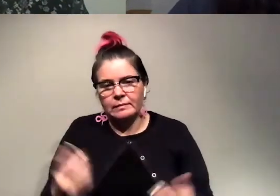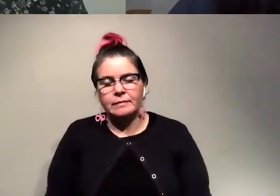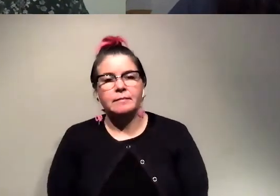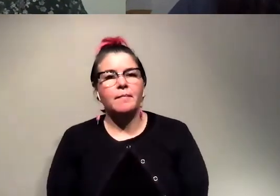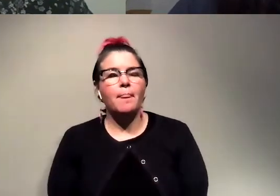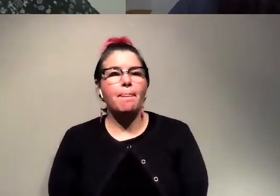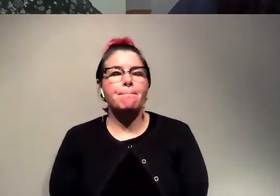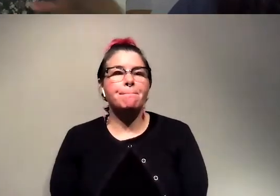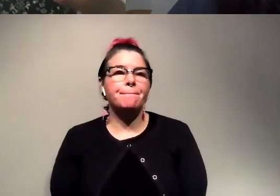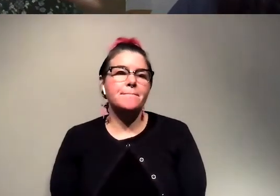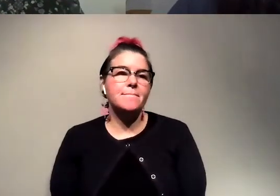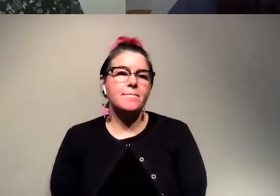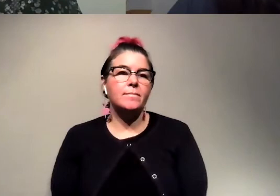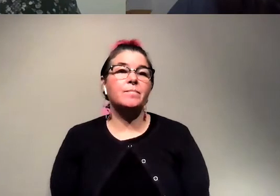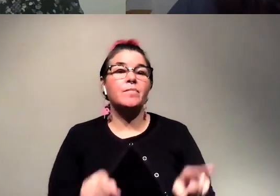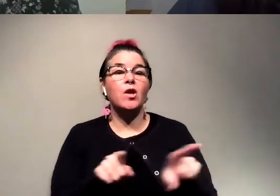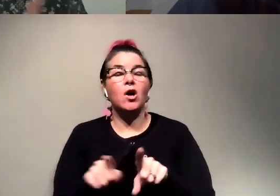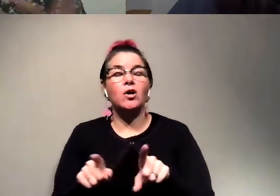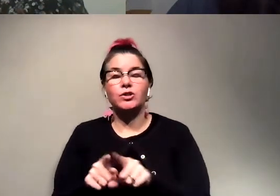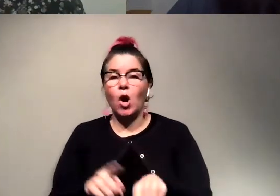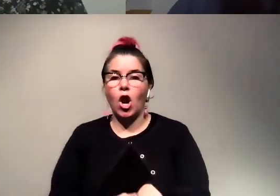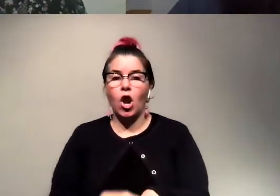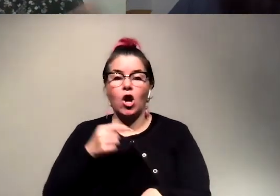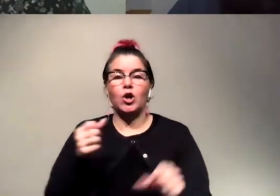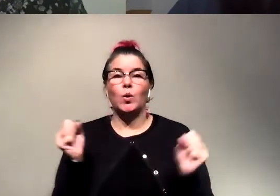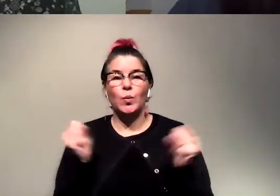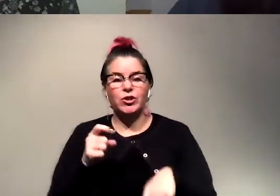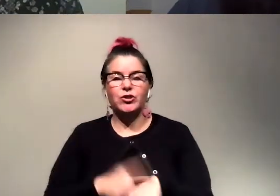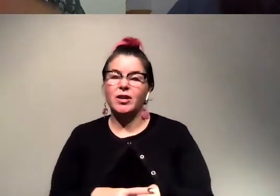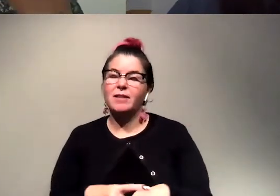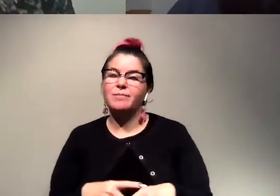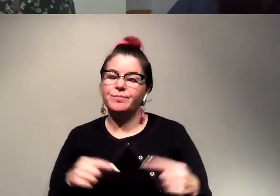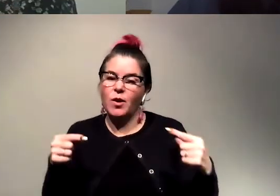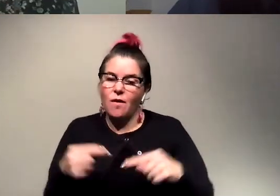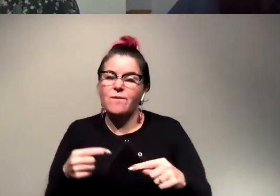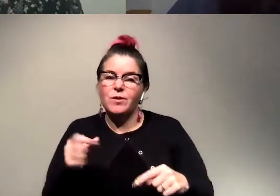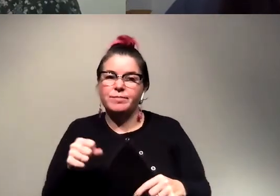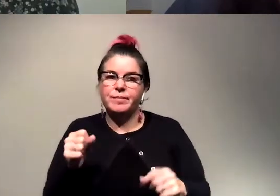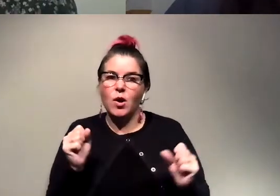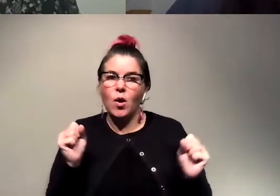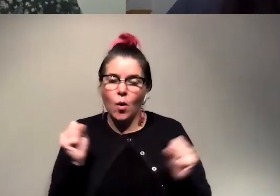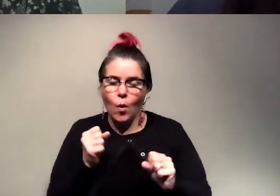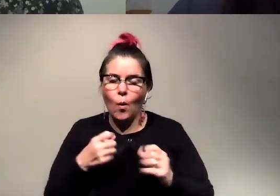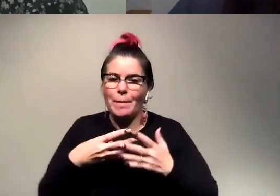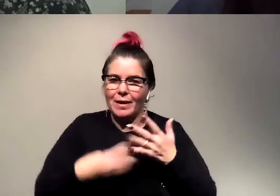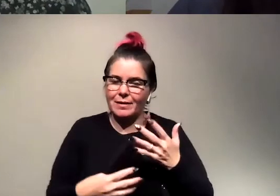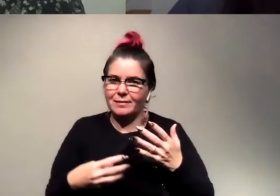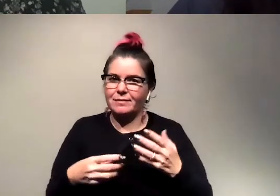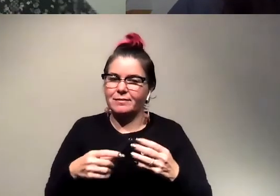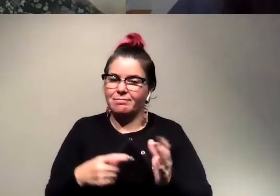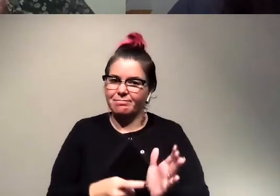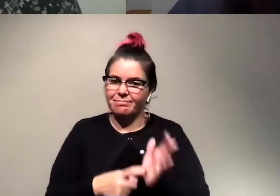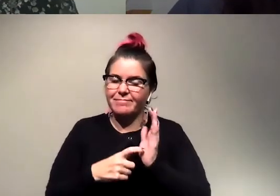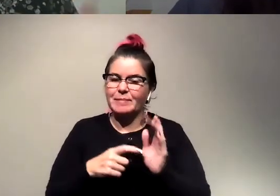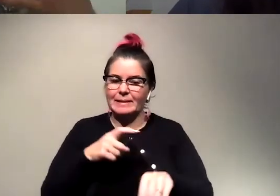with the longer winter periods, those are harmful to reptiles and amphibians as well, because they're cold-blooded and they need those periods